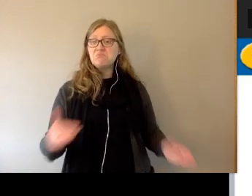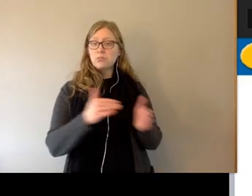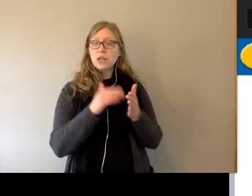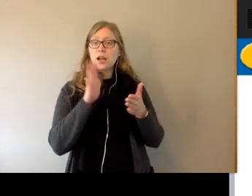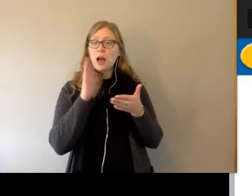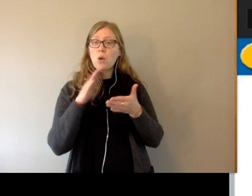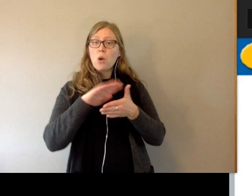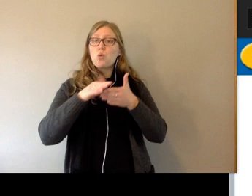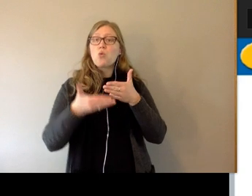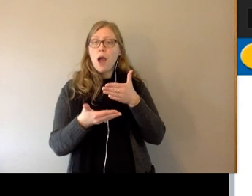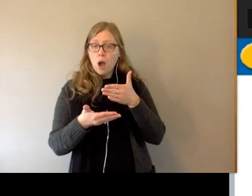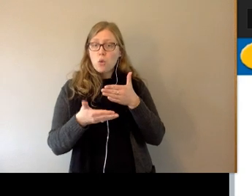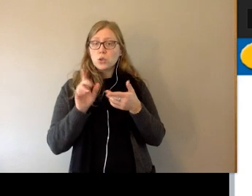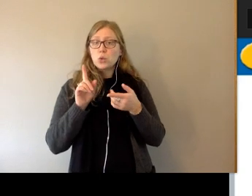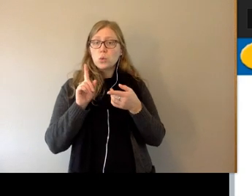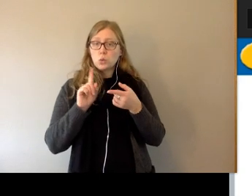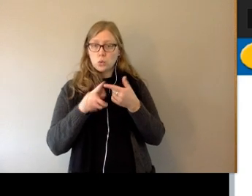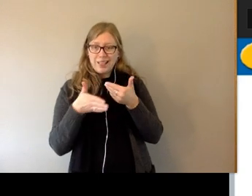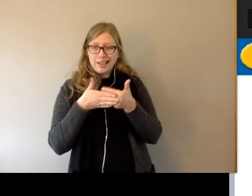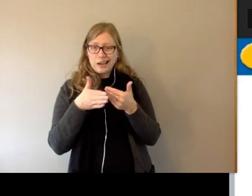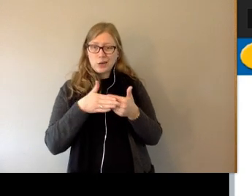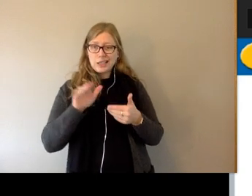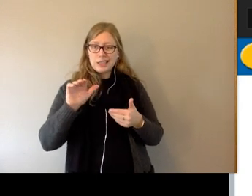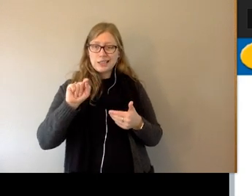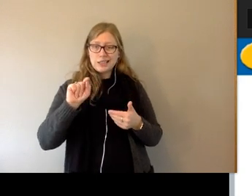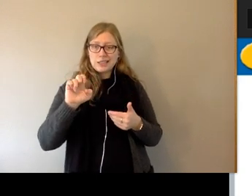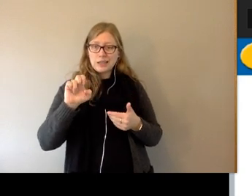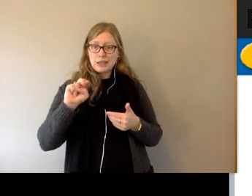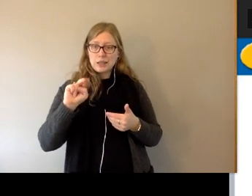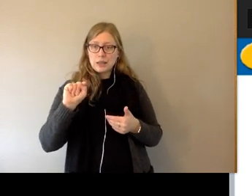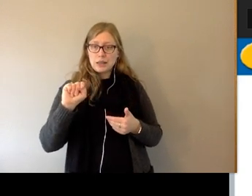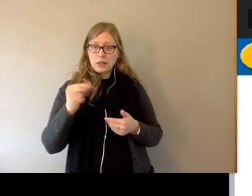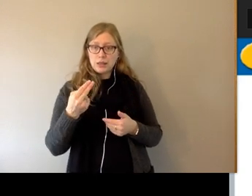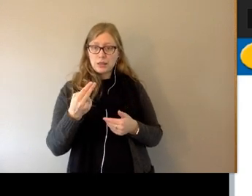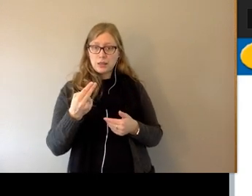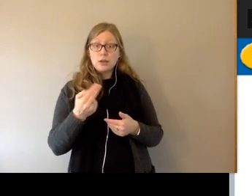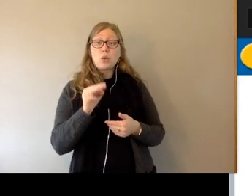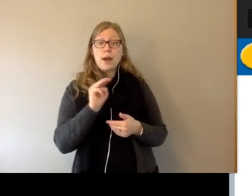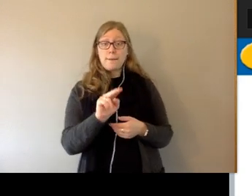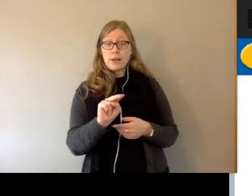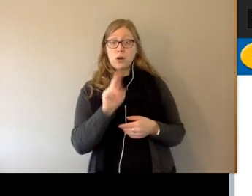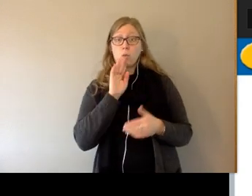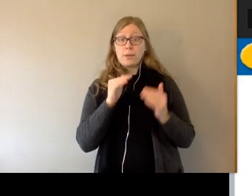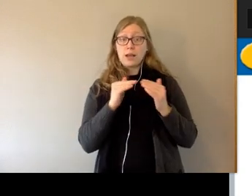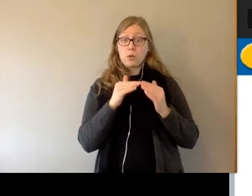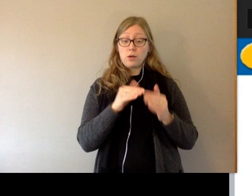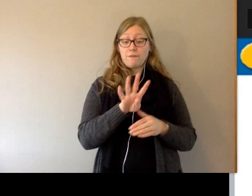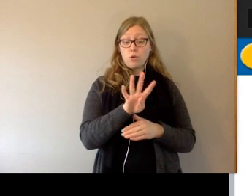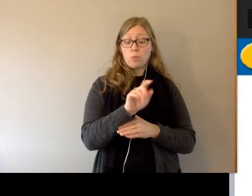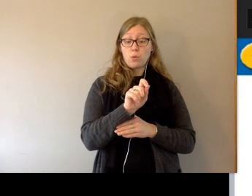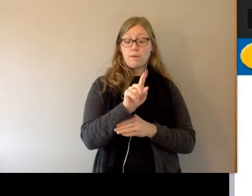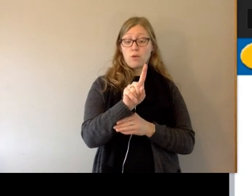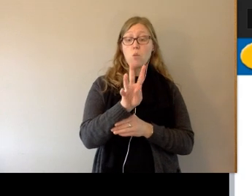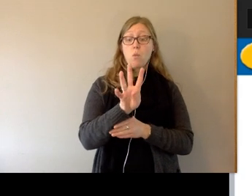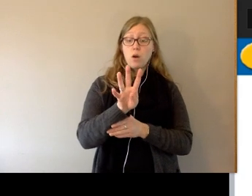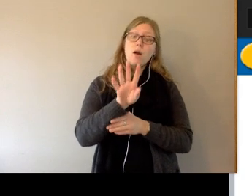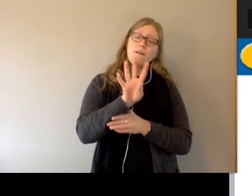And this works out to be, MN is going to be 4.41 And so we're rounding the nearest tenth, so it's